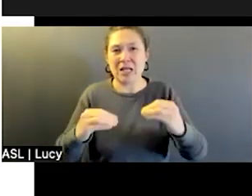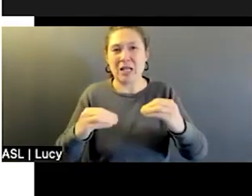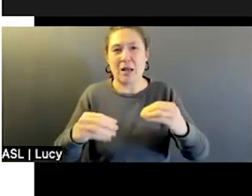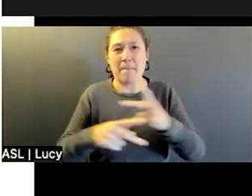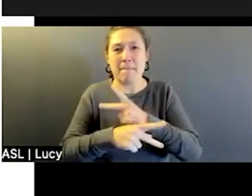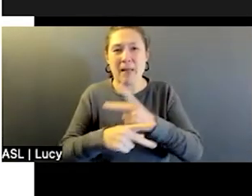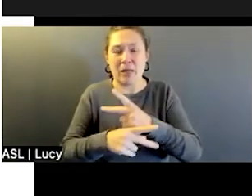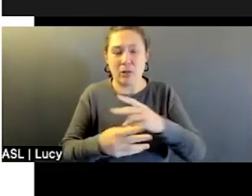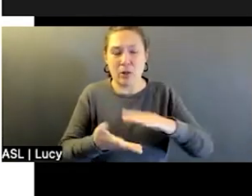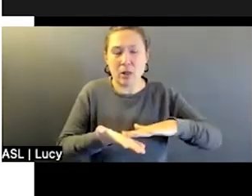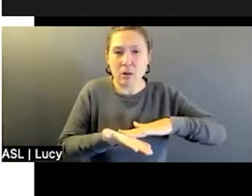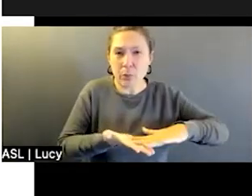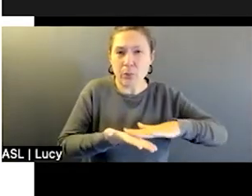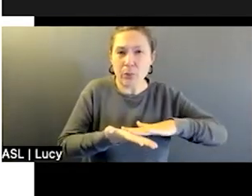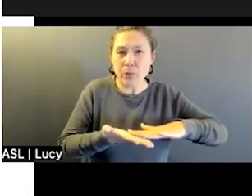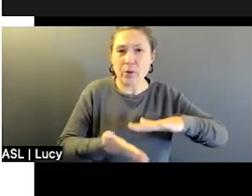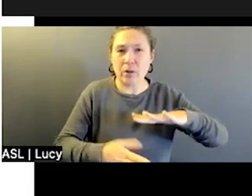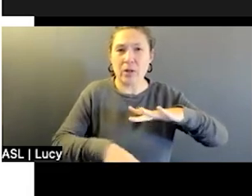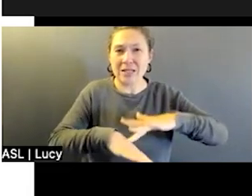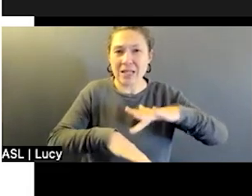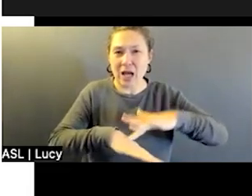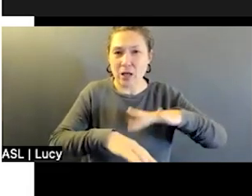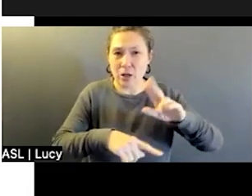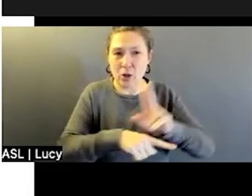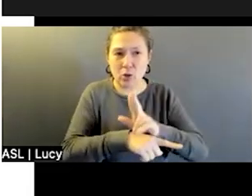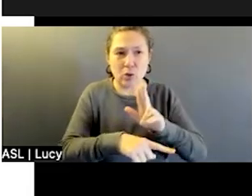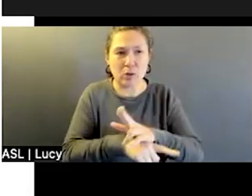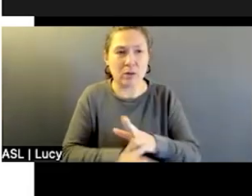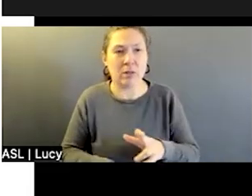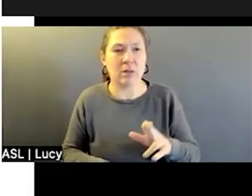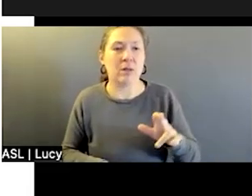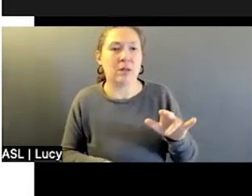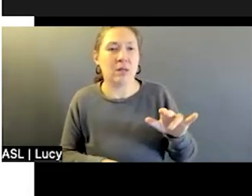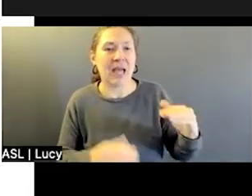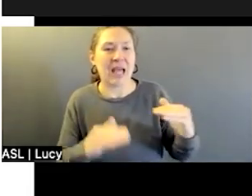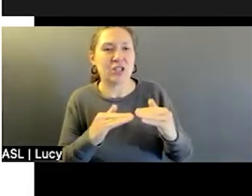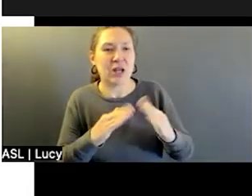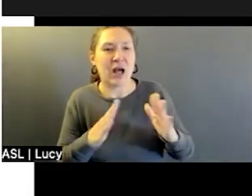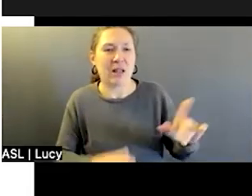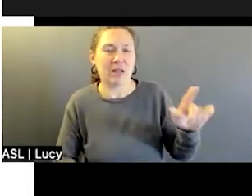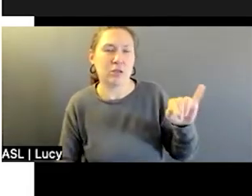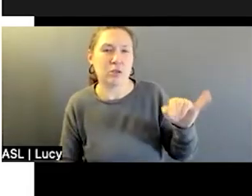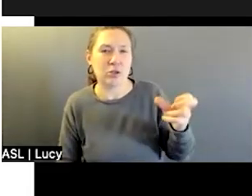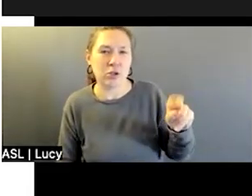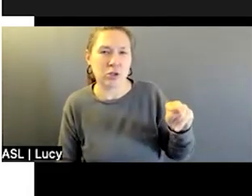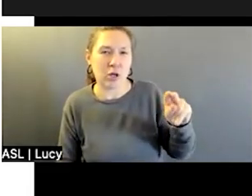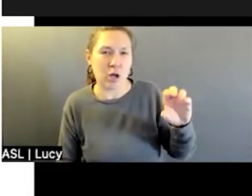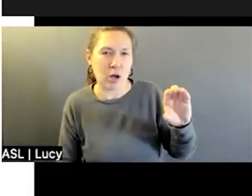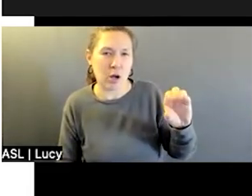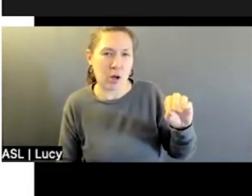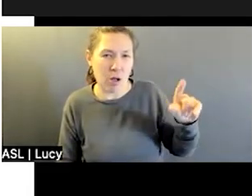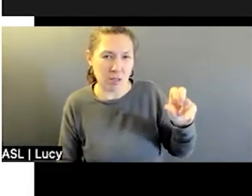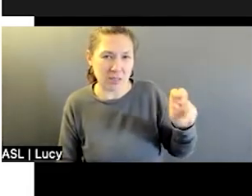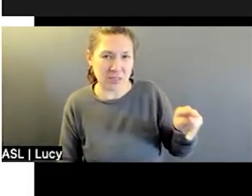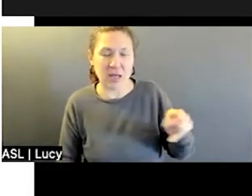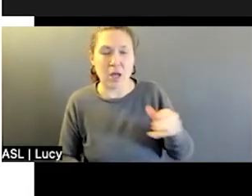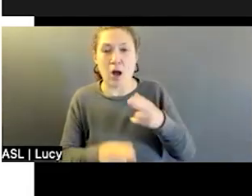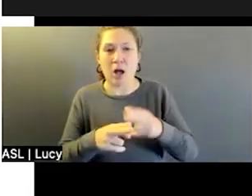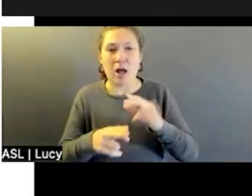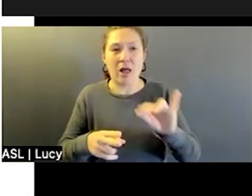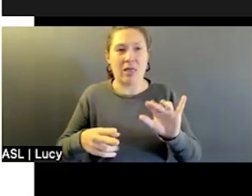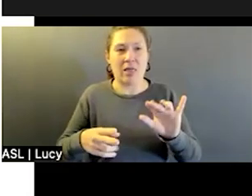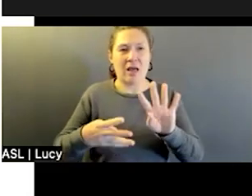touch. John Coulson, a colleague of Saunderson's, a mathematician himself, called it the table of